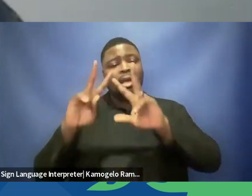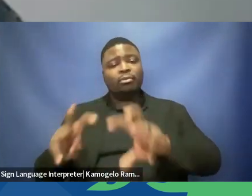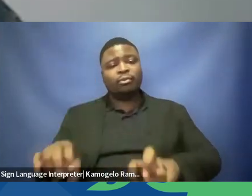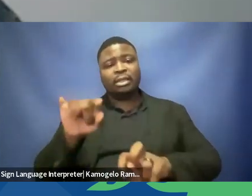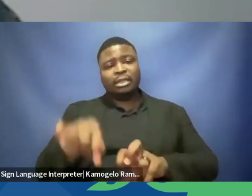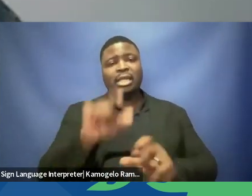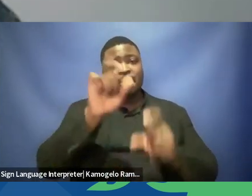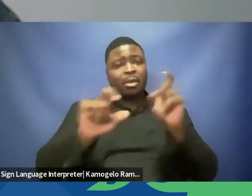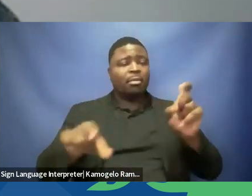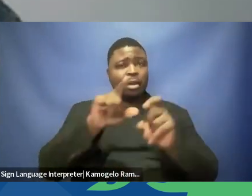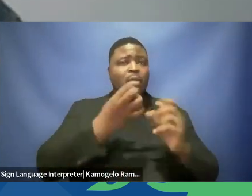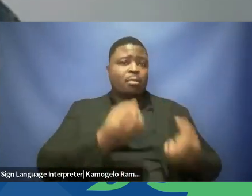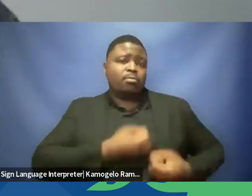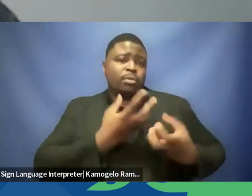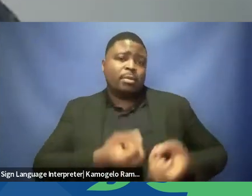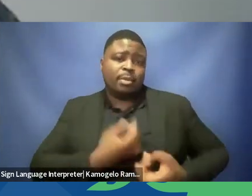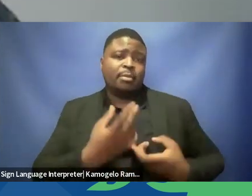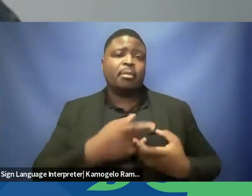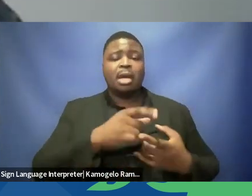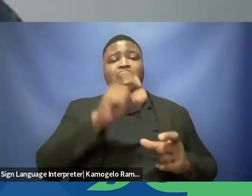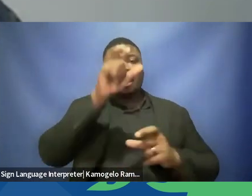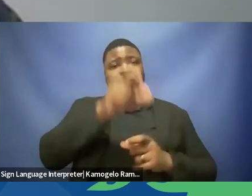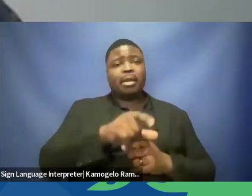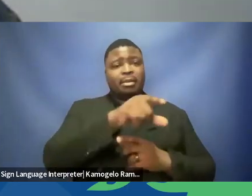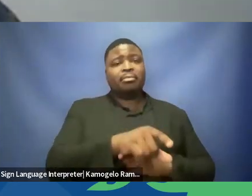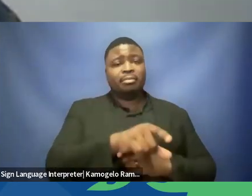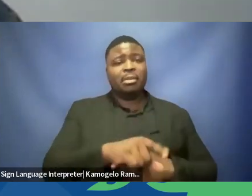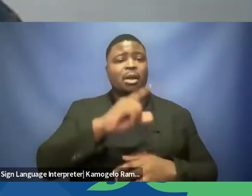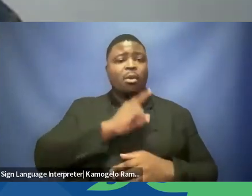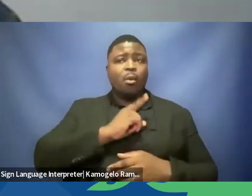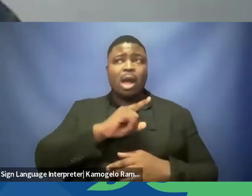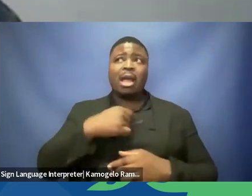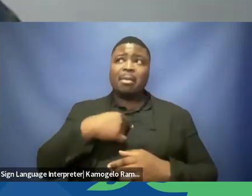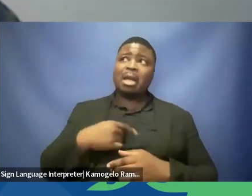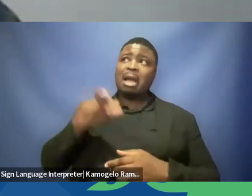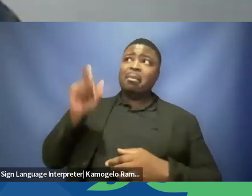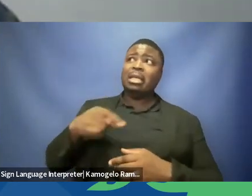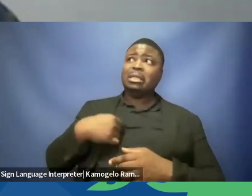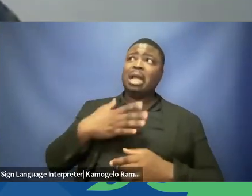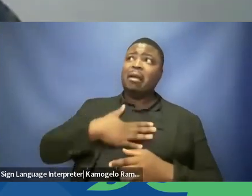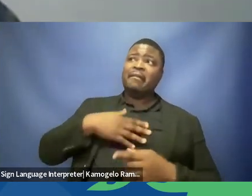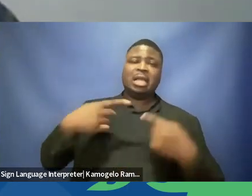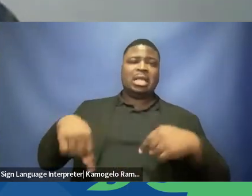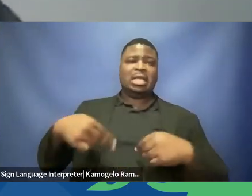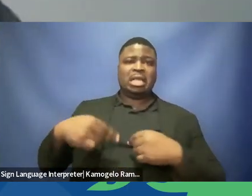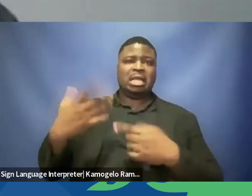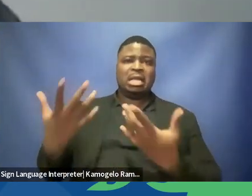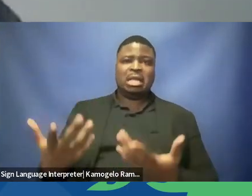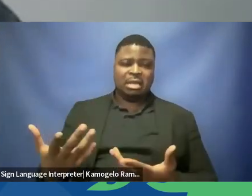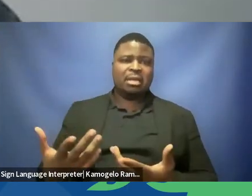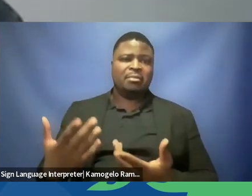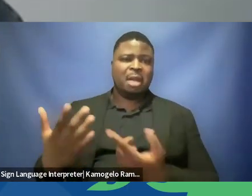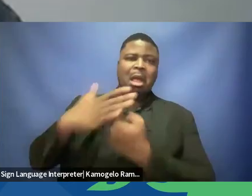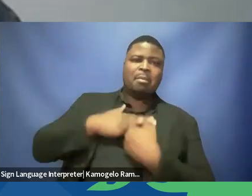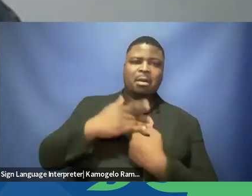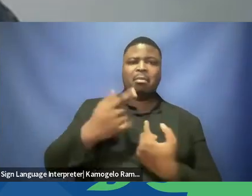shared accounts where they harmed somebody in the room because they felt threatened by them. And that takes, and then you have other people who say that takes away the